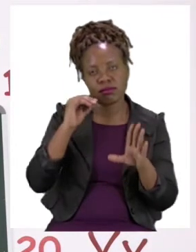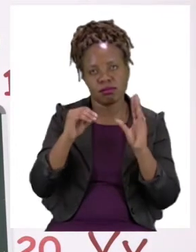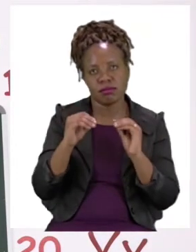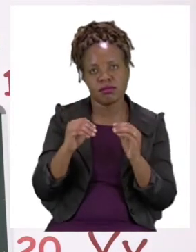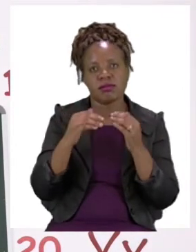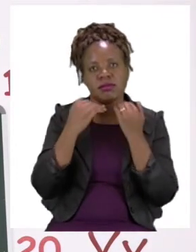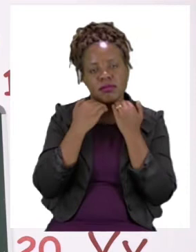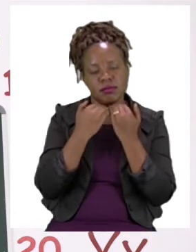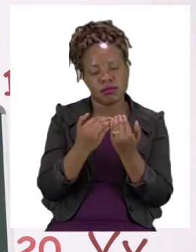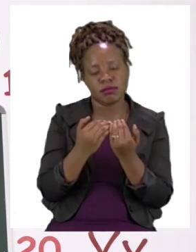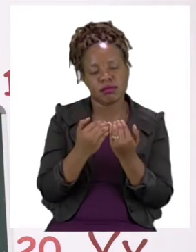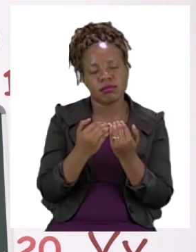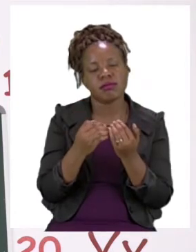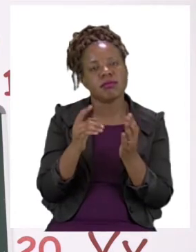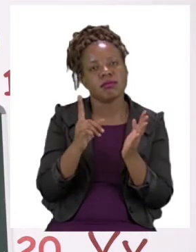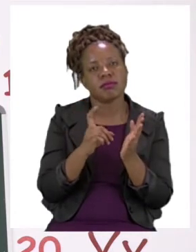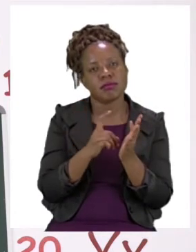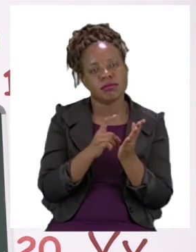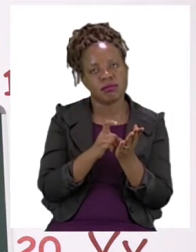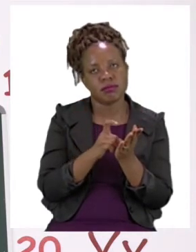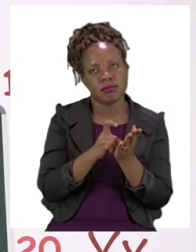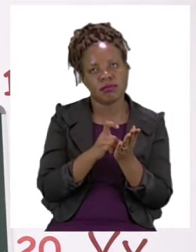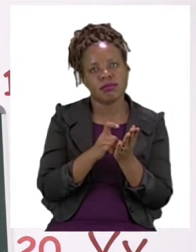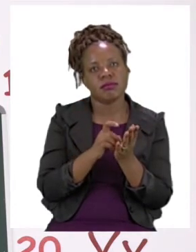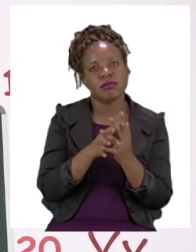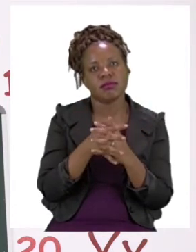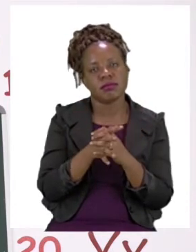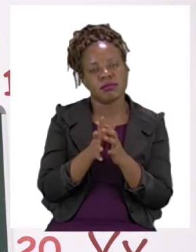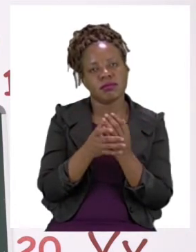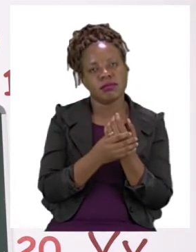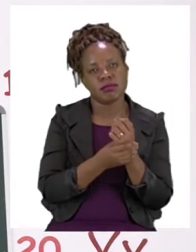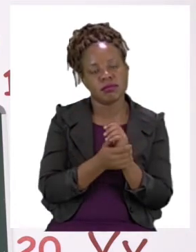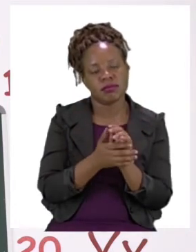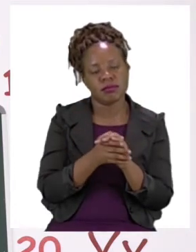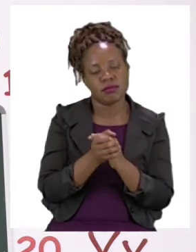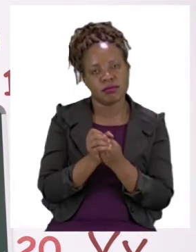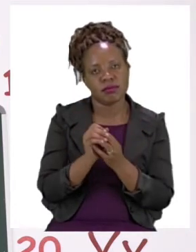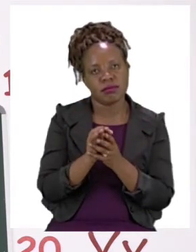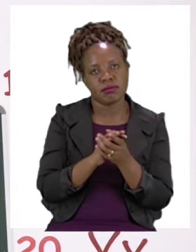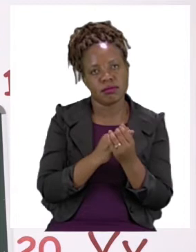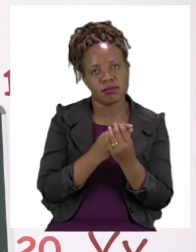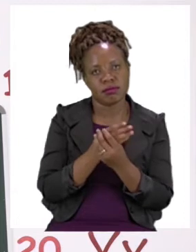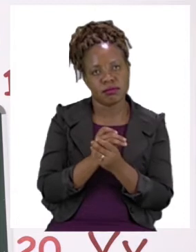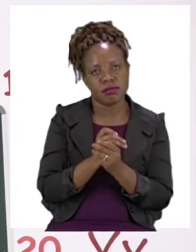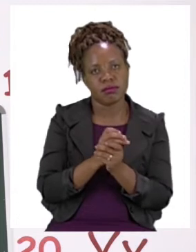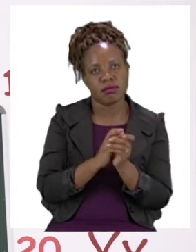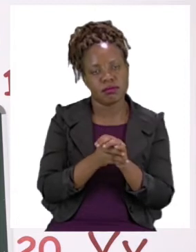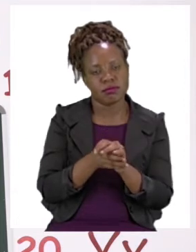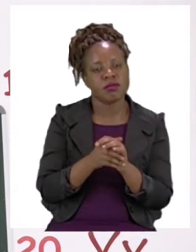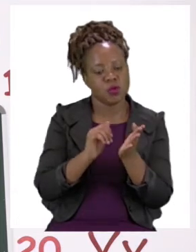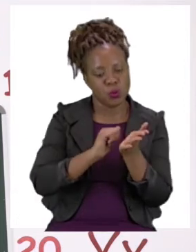us to sanitize. Remember, you can also stay safe by practicing washing your hands